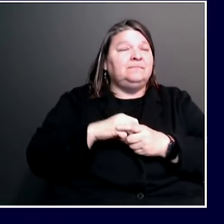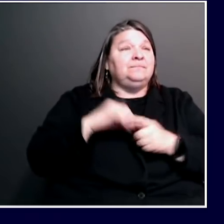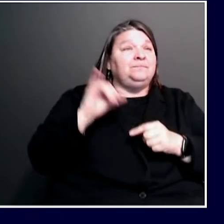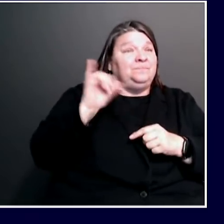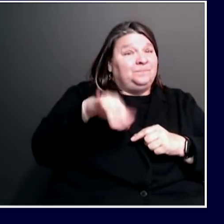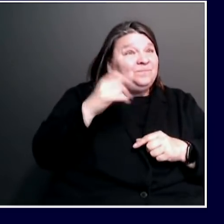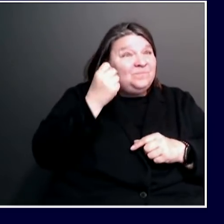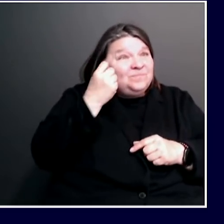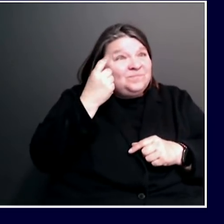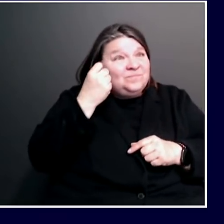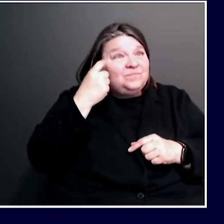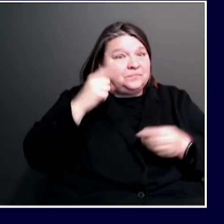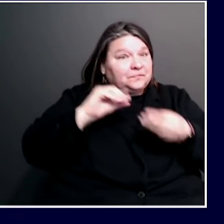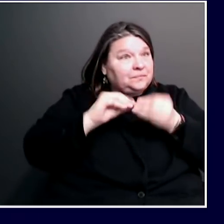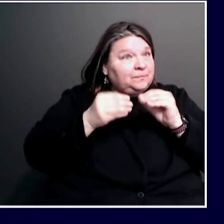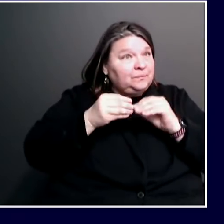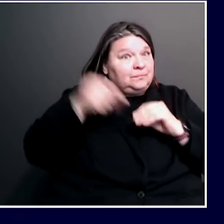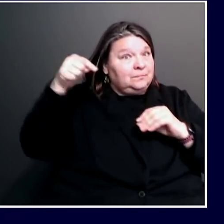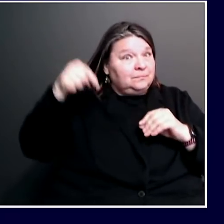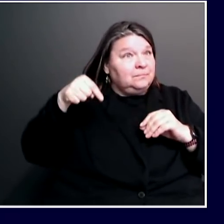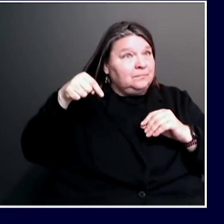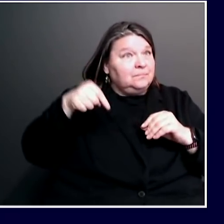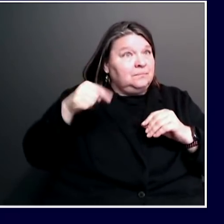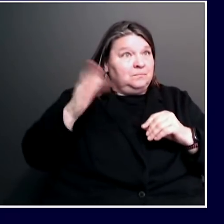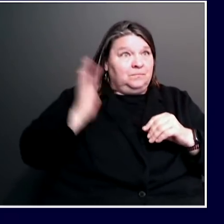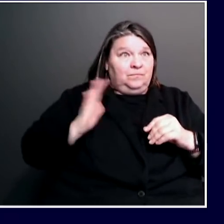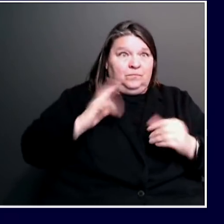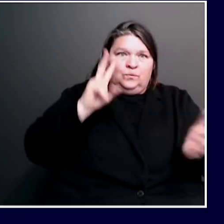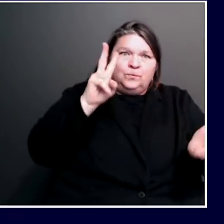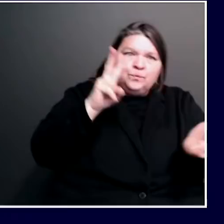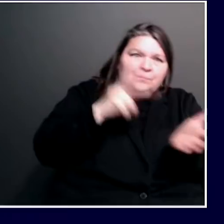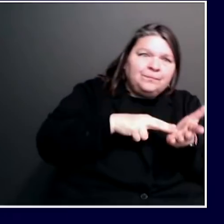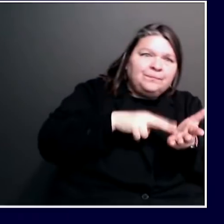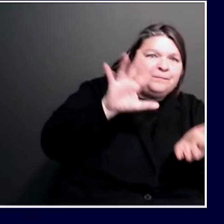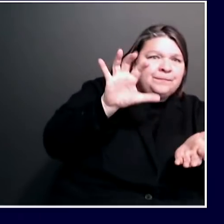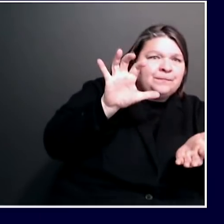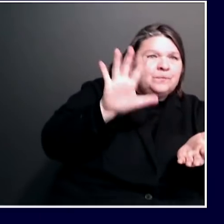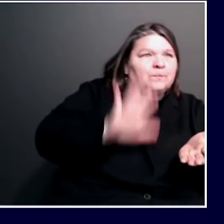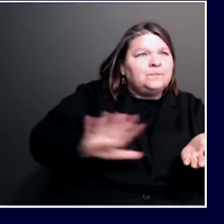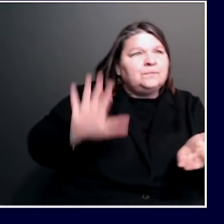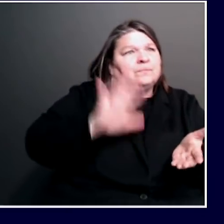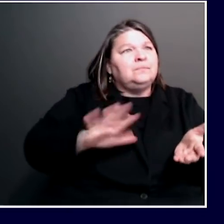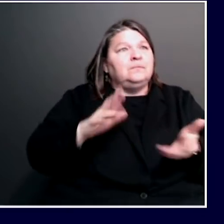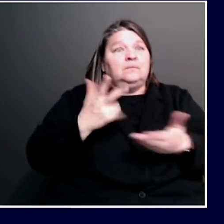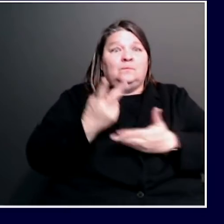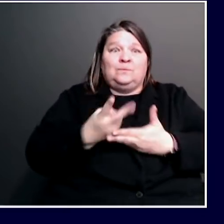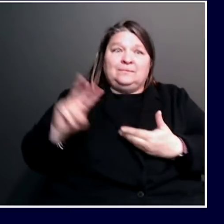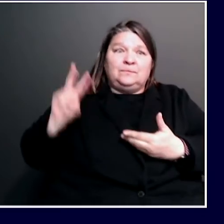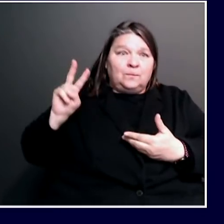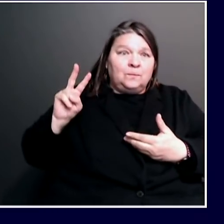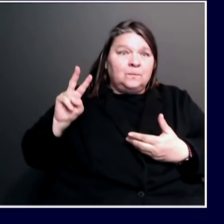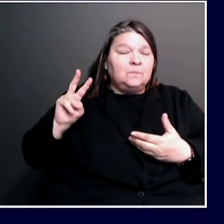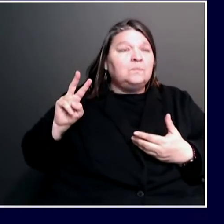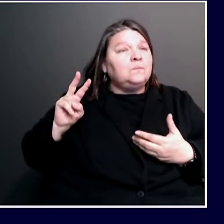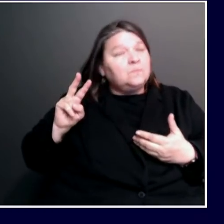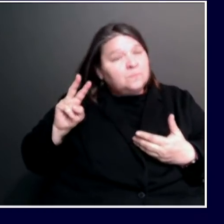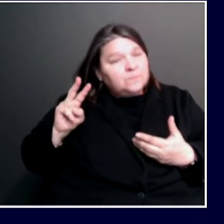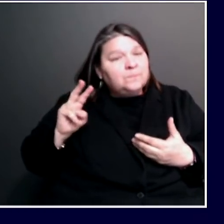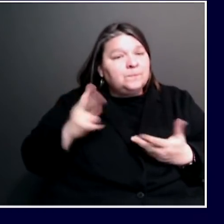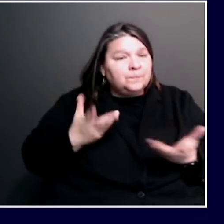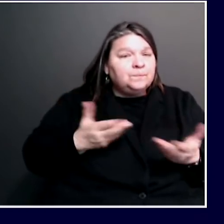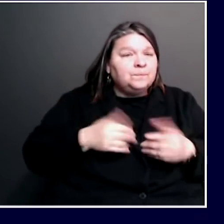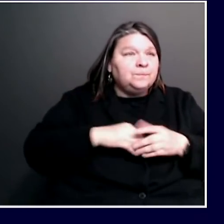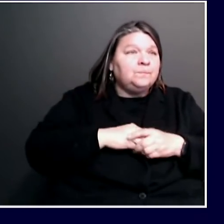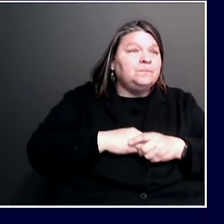from 2,500 a day in the prior 7-day block. This number, the number of positive test results that are reported